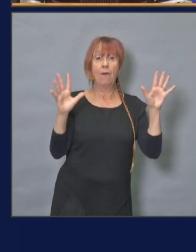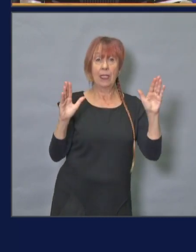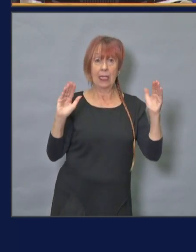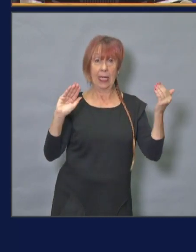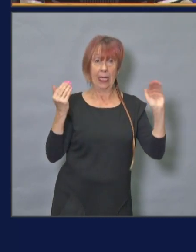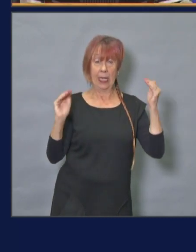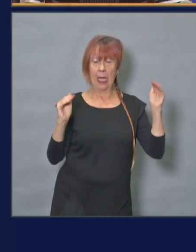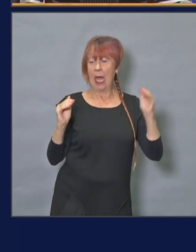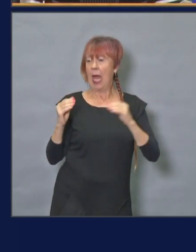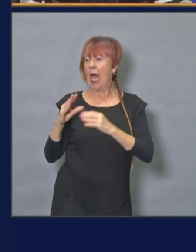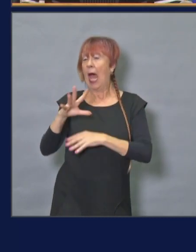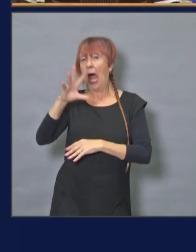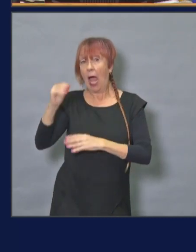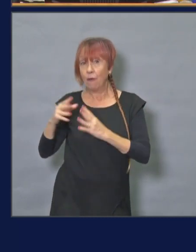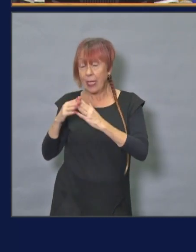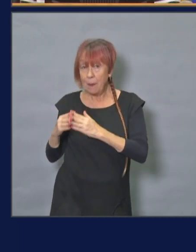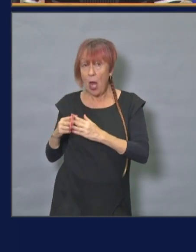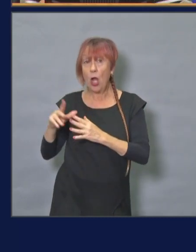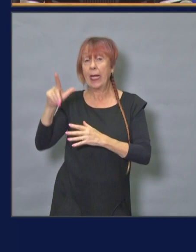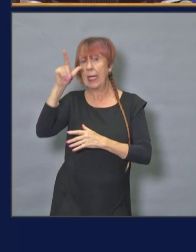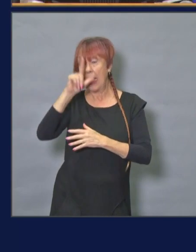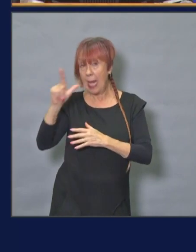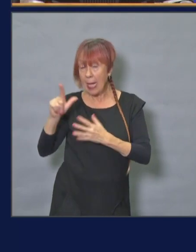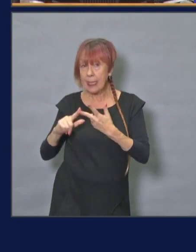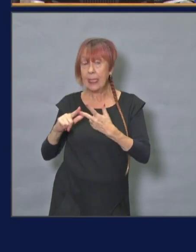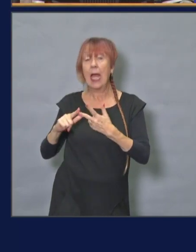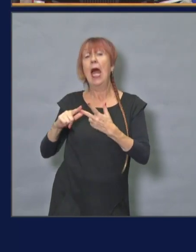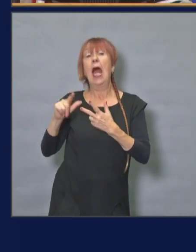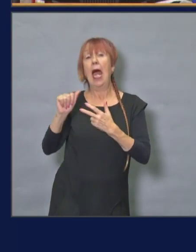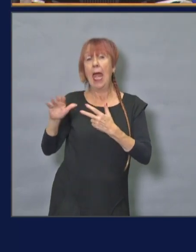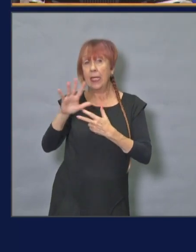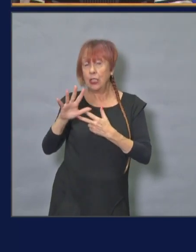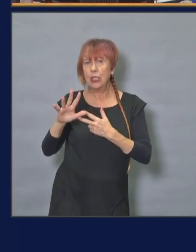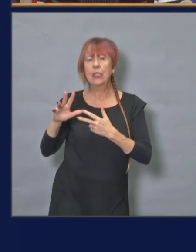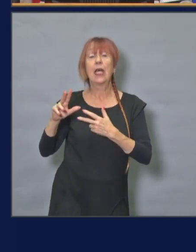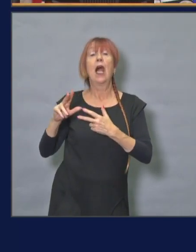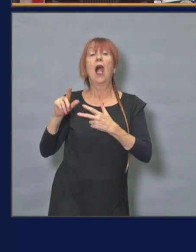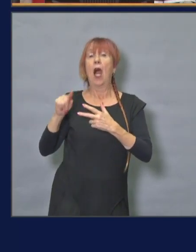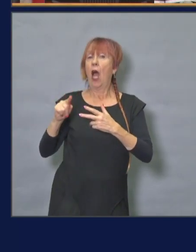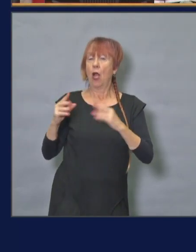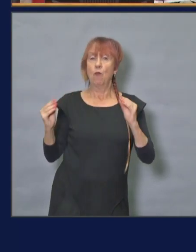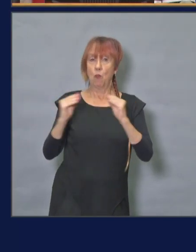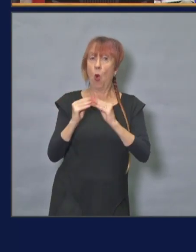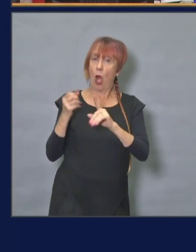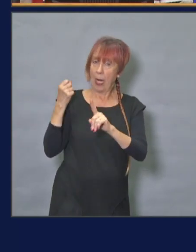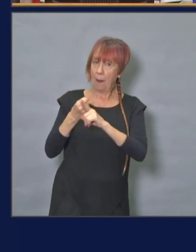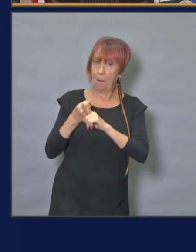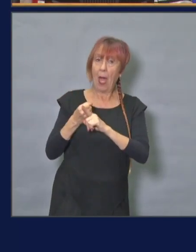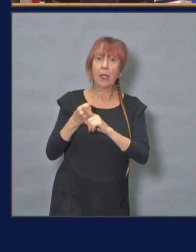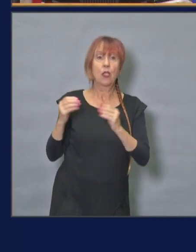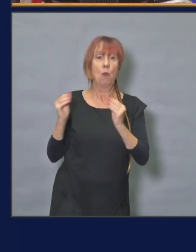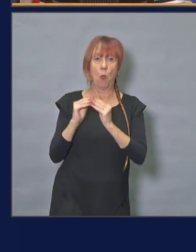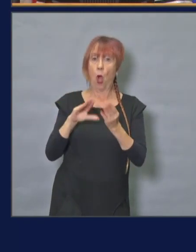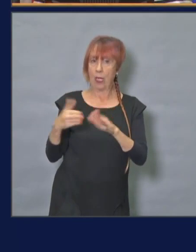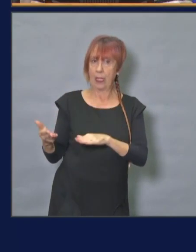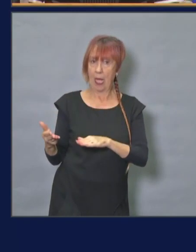African American, Latinos, Latinx, and Native Hawaiians and Pacific Islanders. The next slide, please.